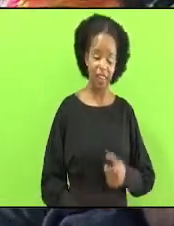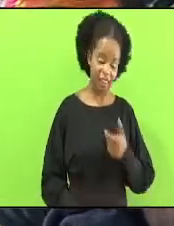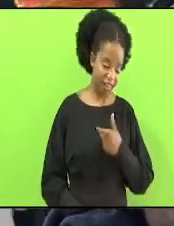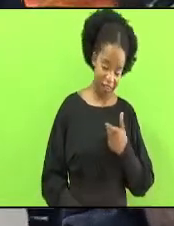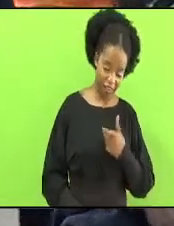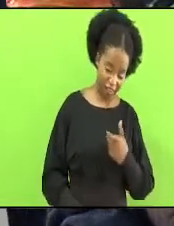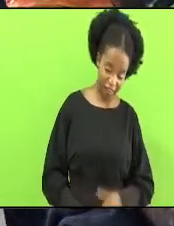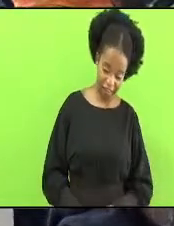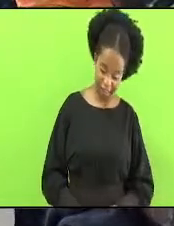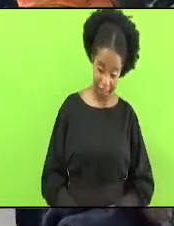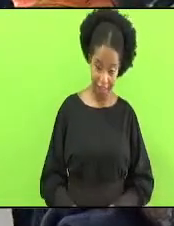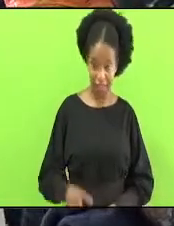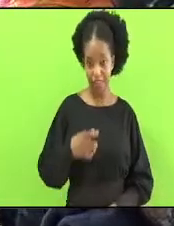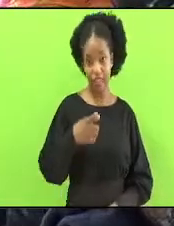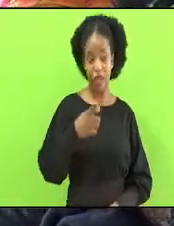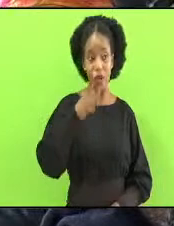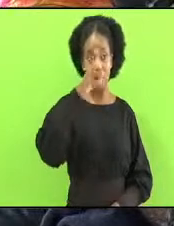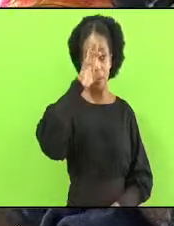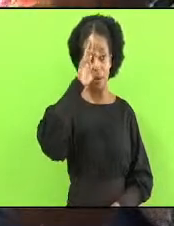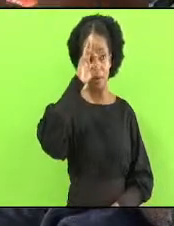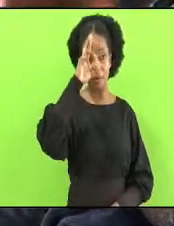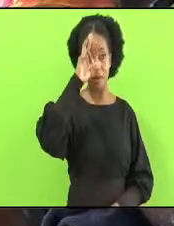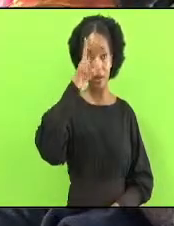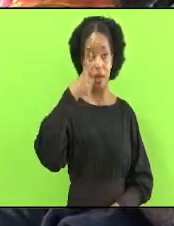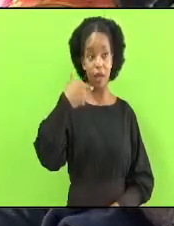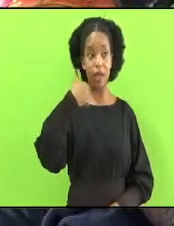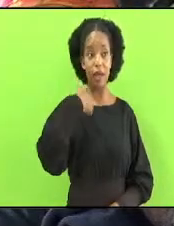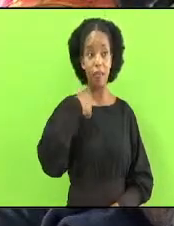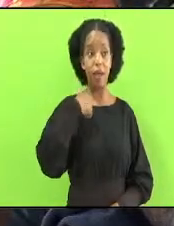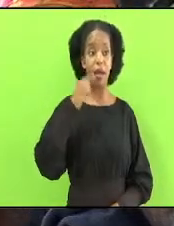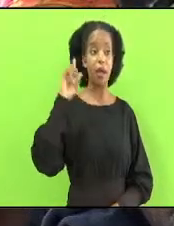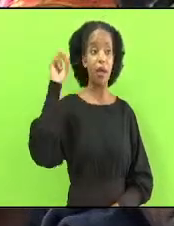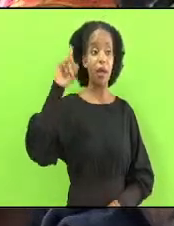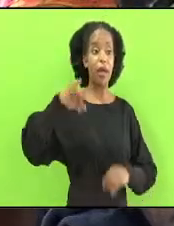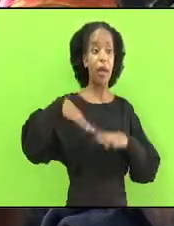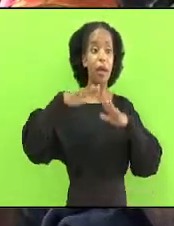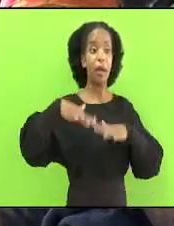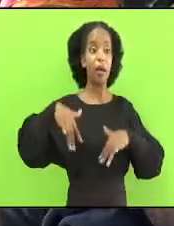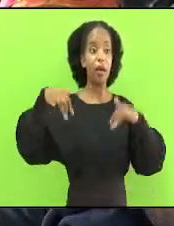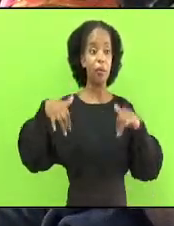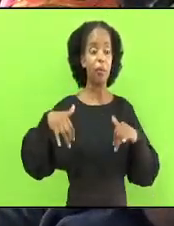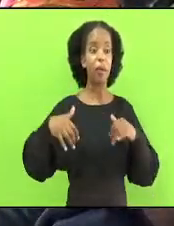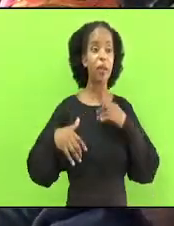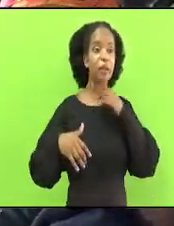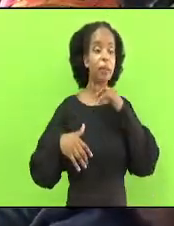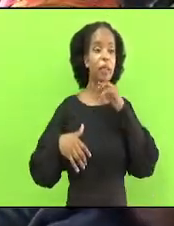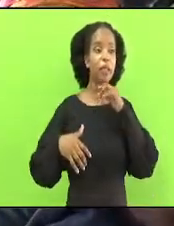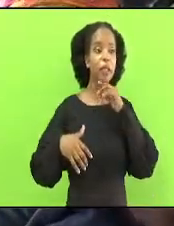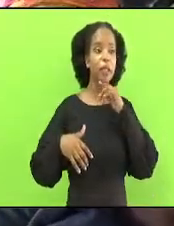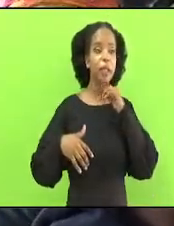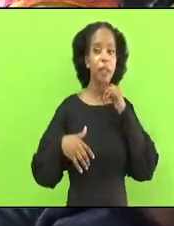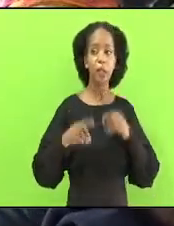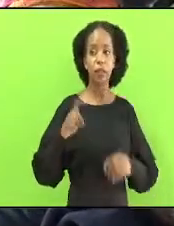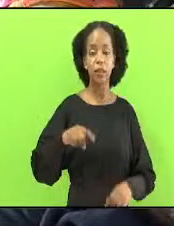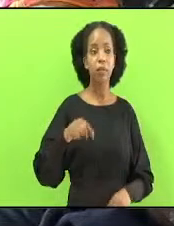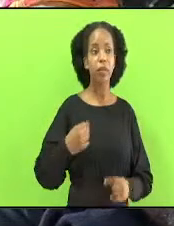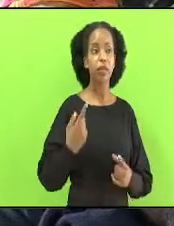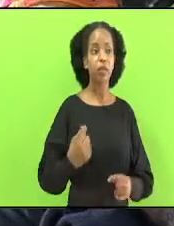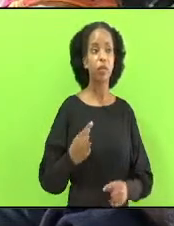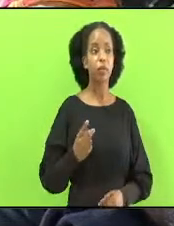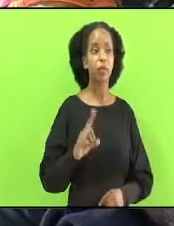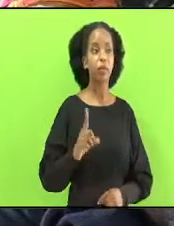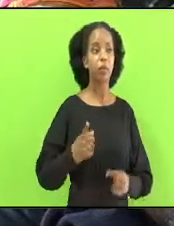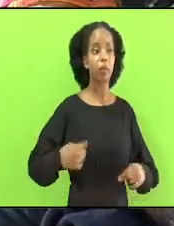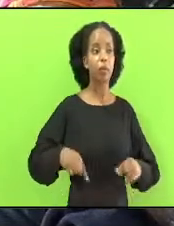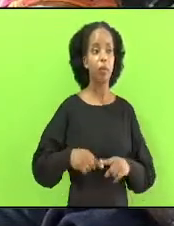I have- gopola ntate ntse a lla ntshiwa. Ke ka gopola ko parlamenteng a bo malema ba ntshiwa mara re tswa mo go tsone. We are sitting here